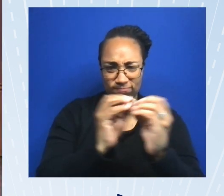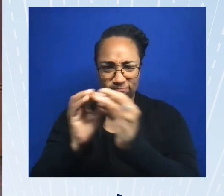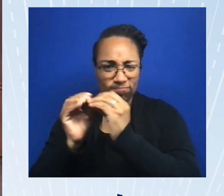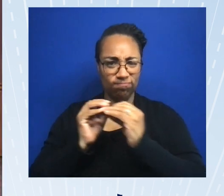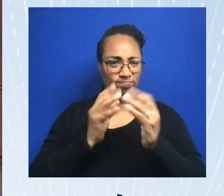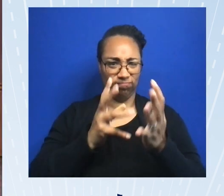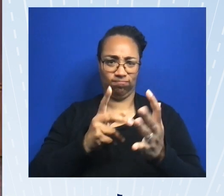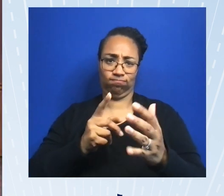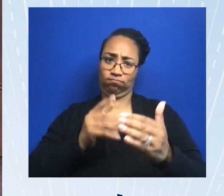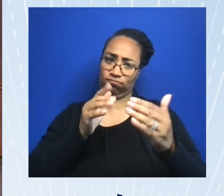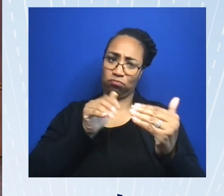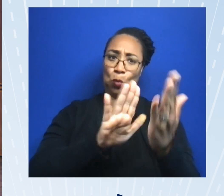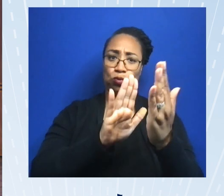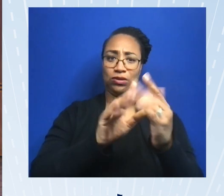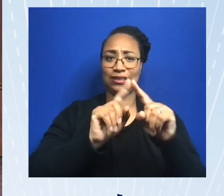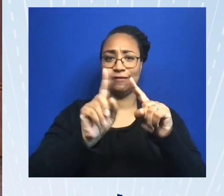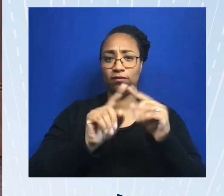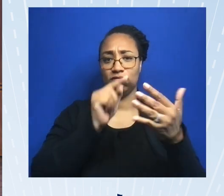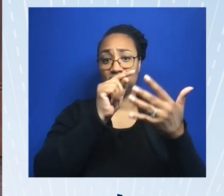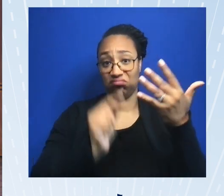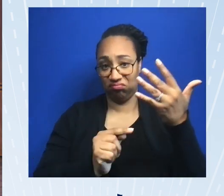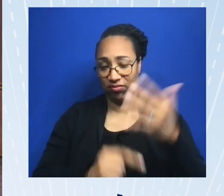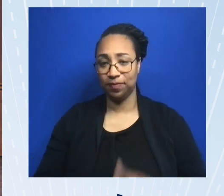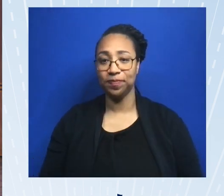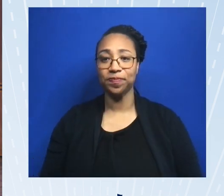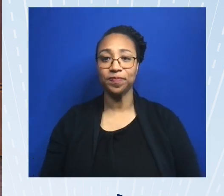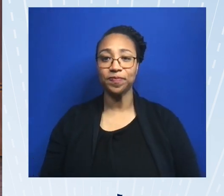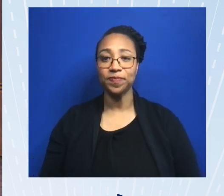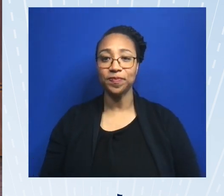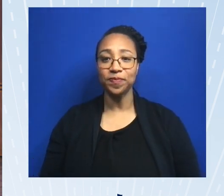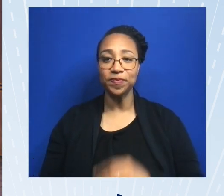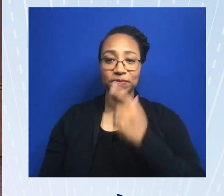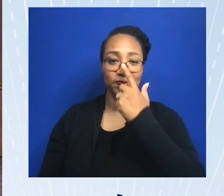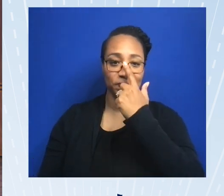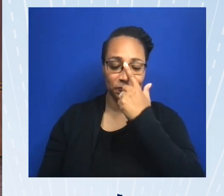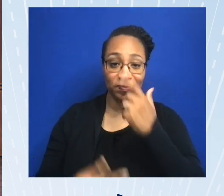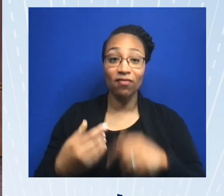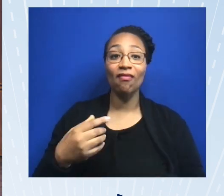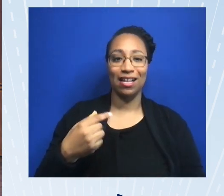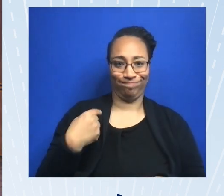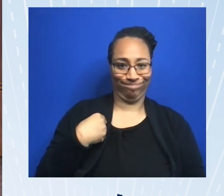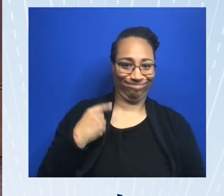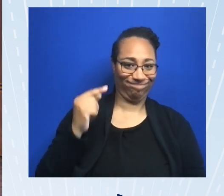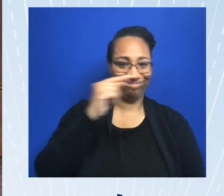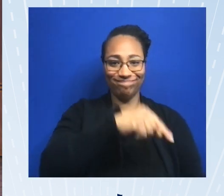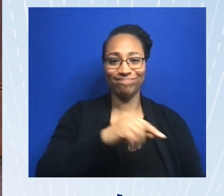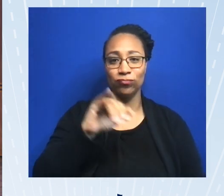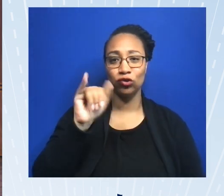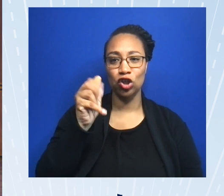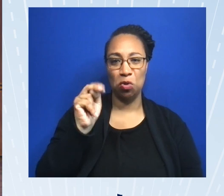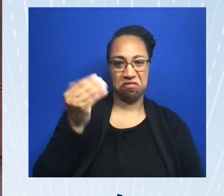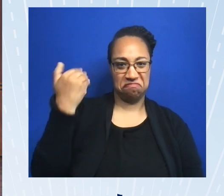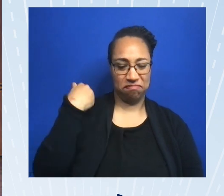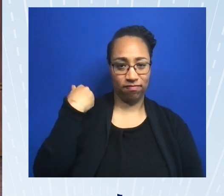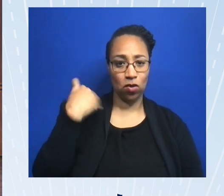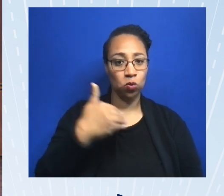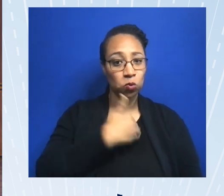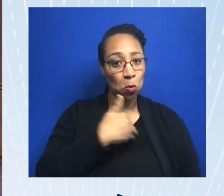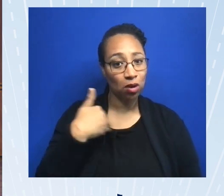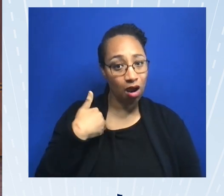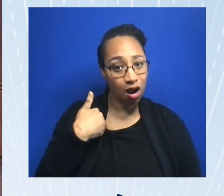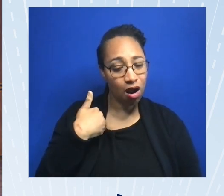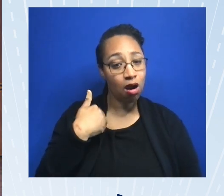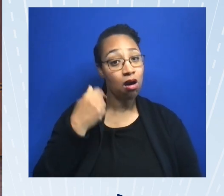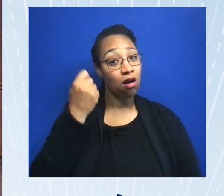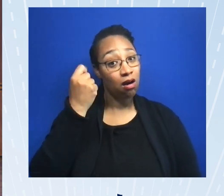my colleague, Ambassador Lipstadt, to commemorate International Holocaust Remembrance Day. But more importantly, or in